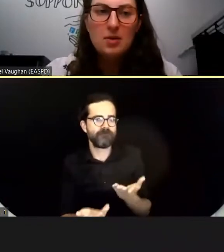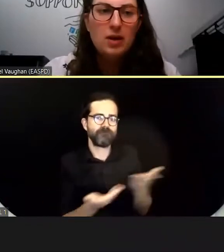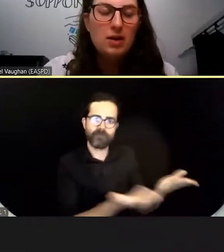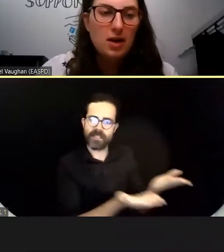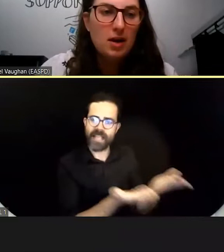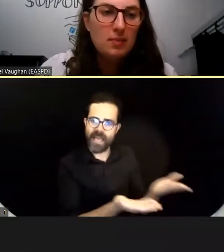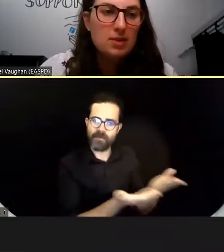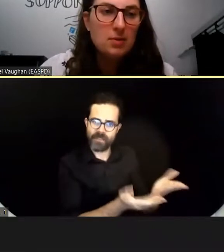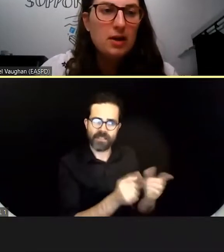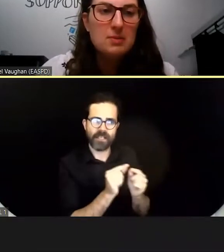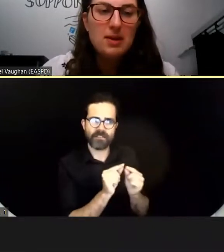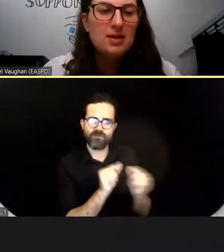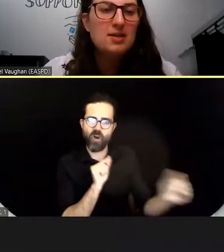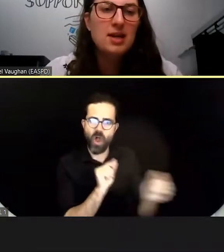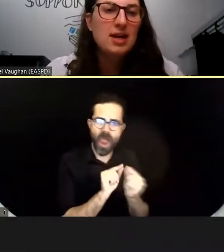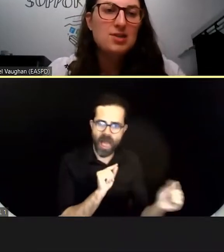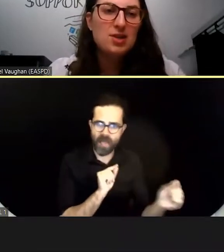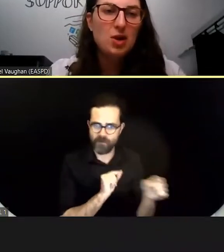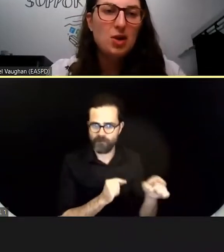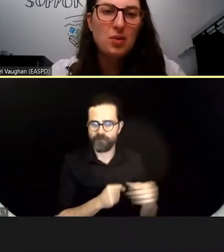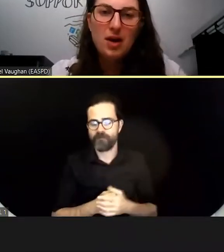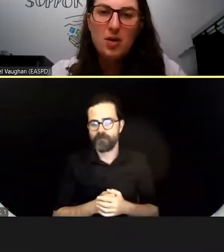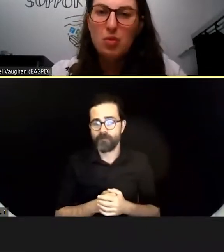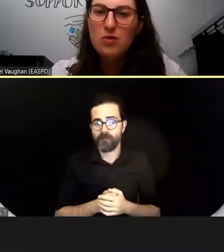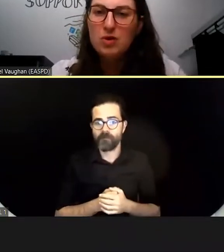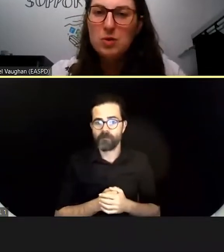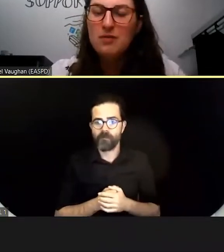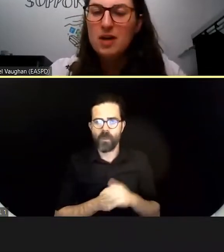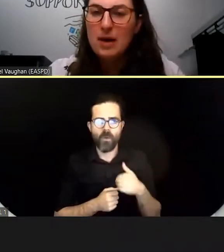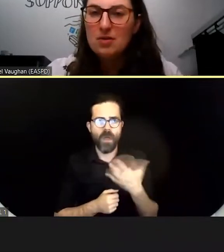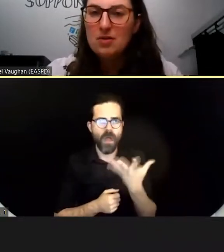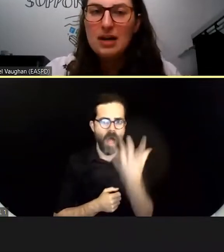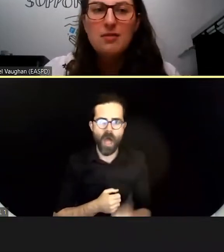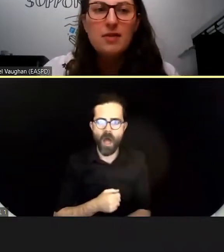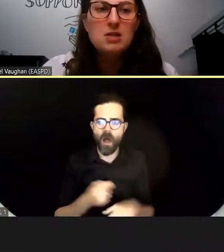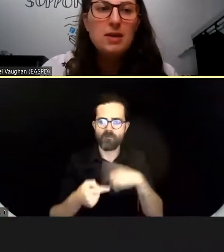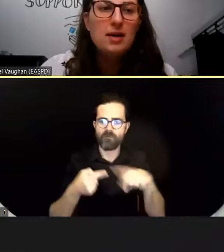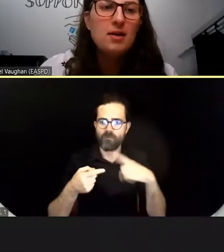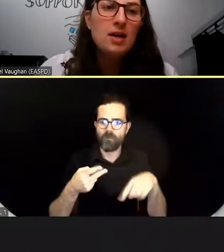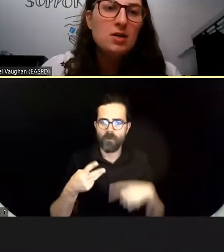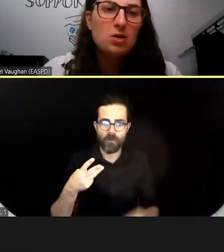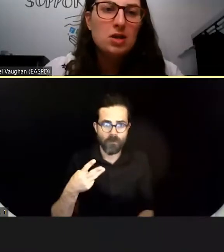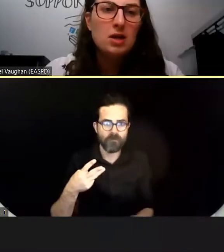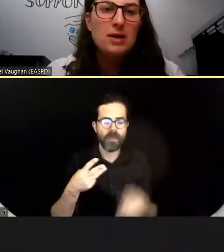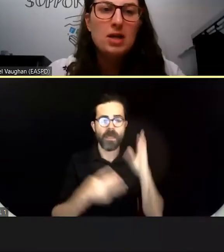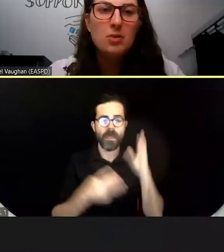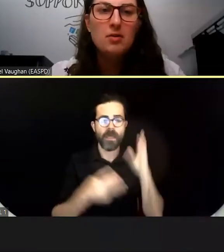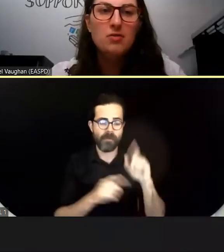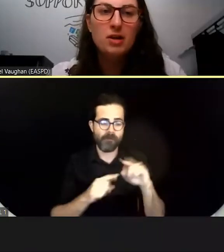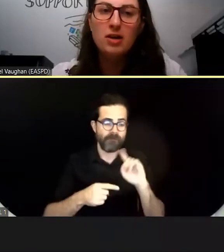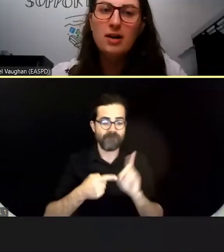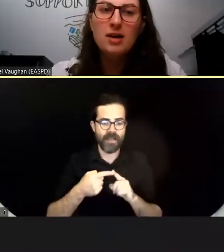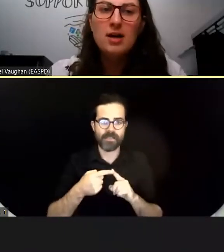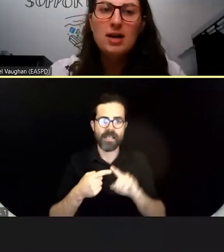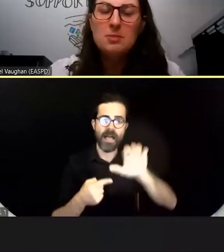today with some great speakers. So we'll move on to our first panel and our first speaker, Dr. Emmanuel